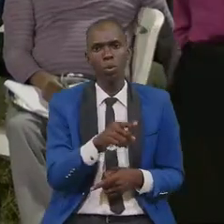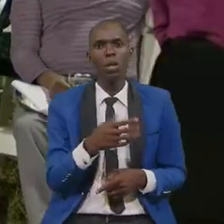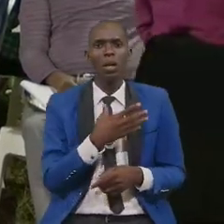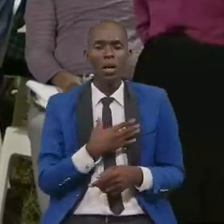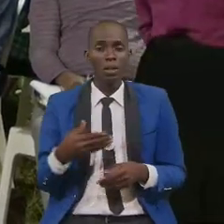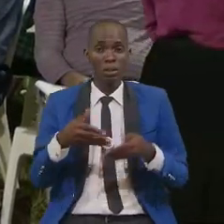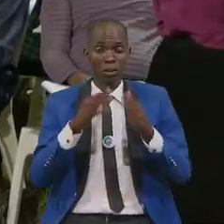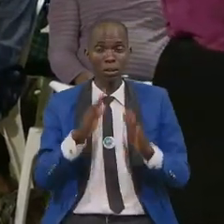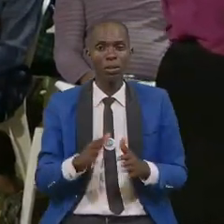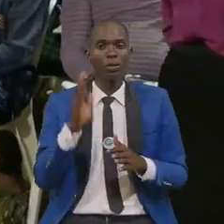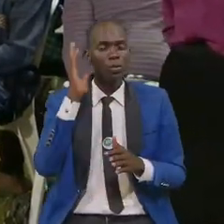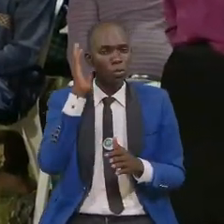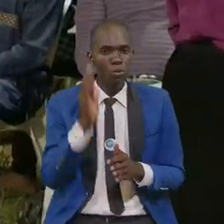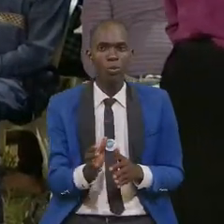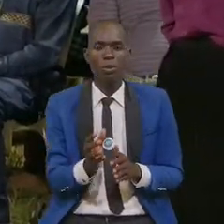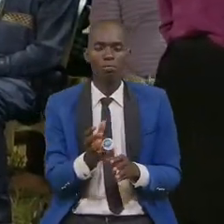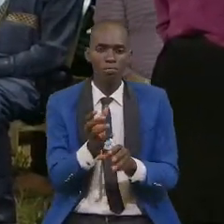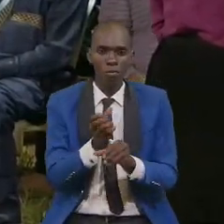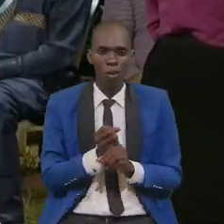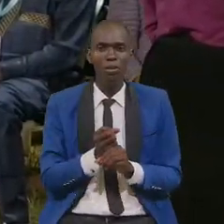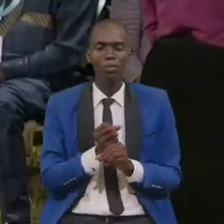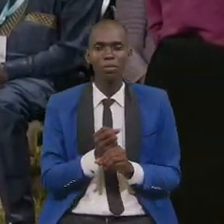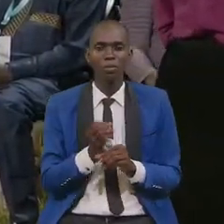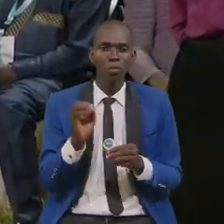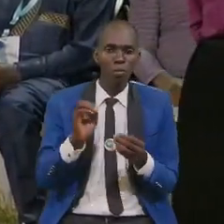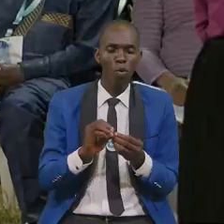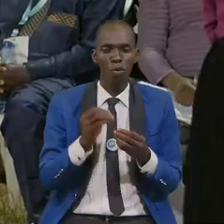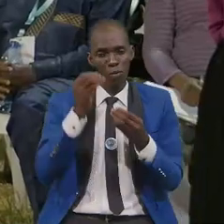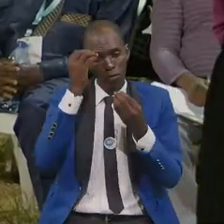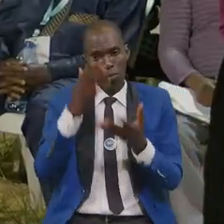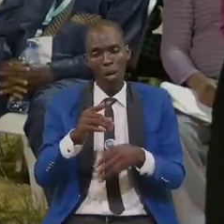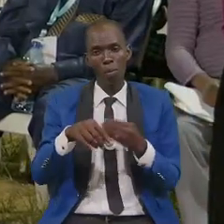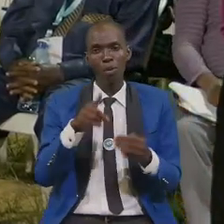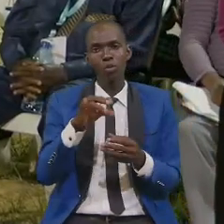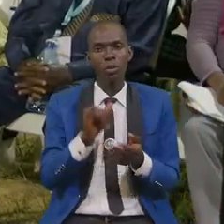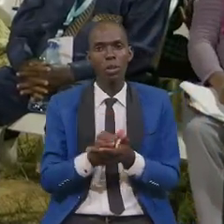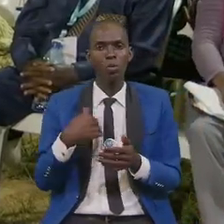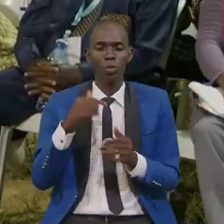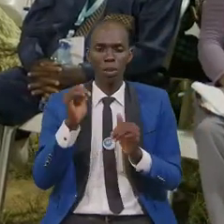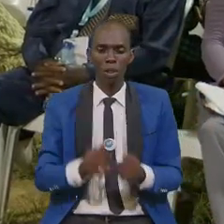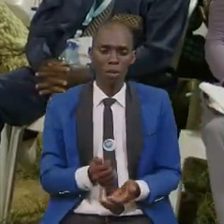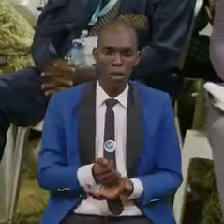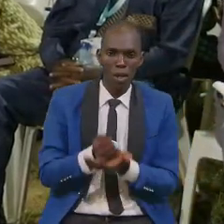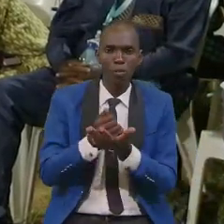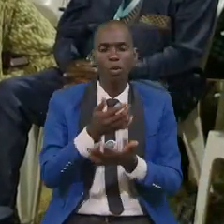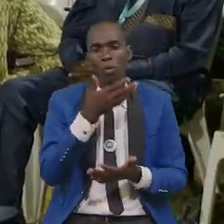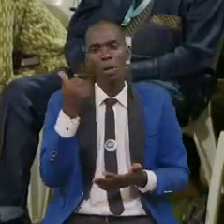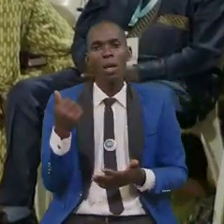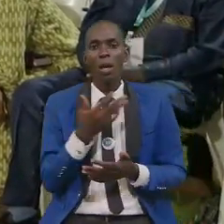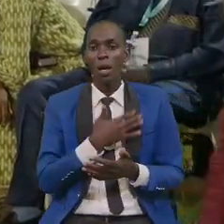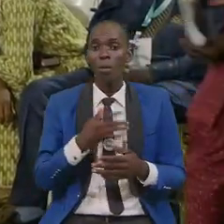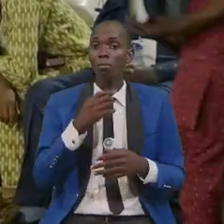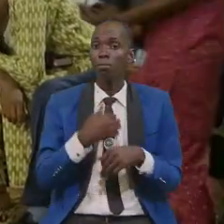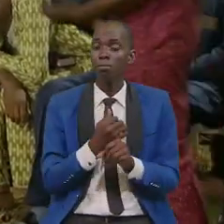get your information so that we'll follow up on you and make sure that the